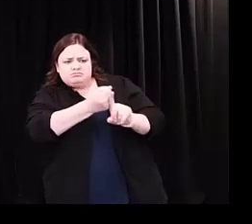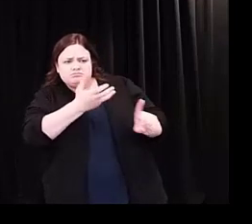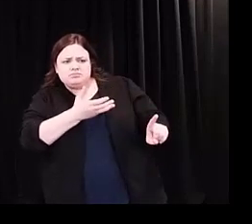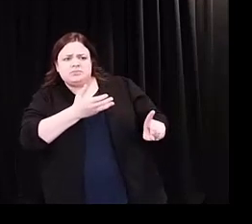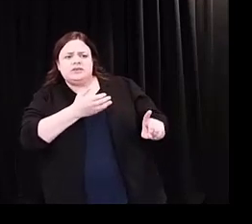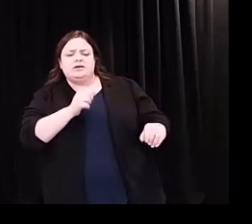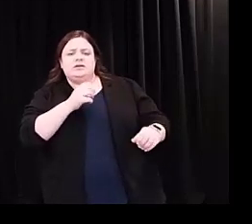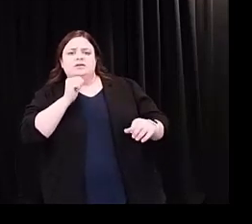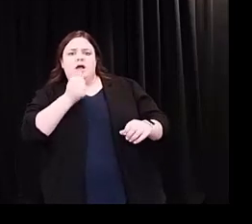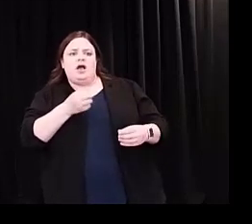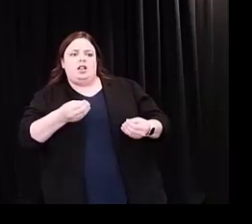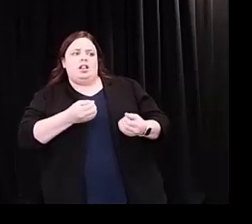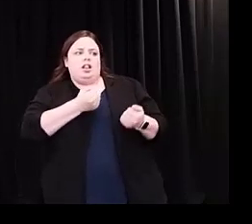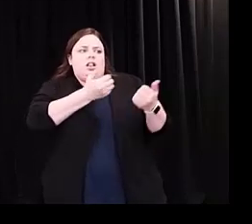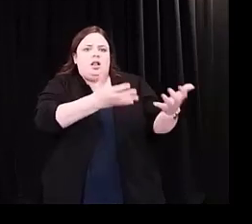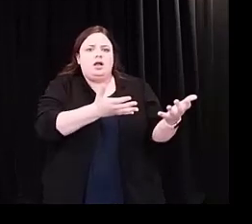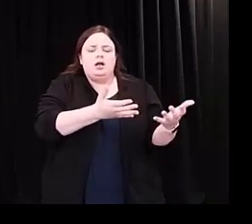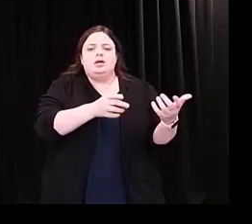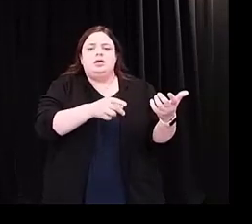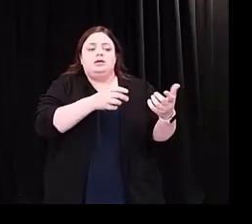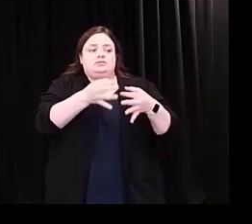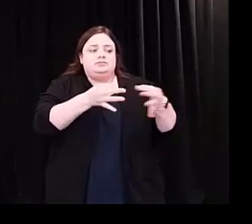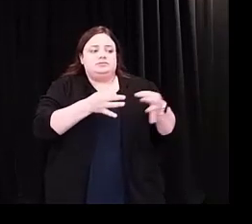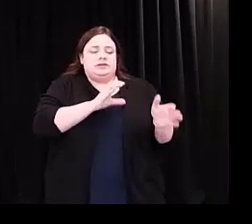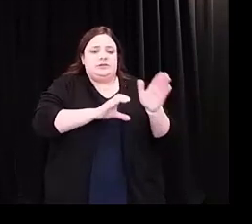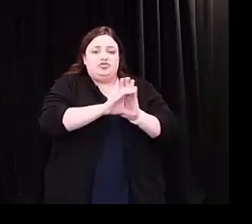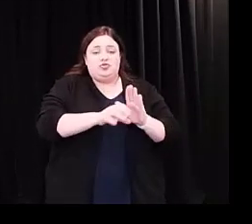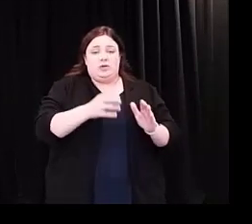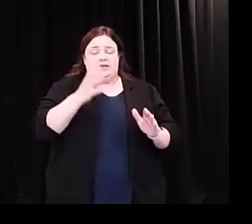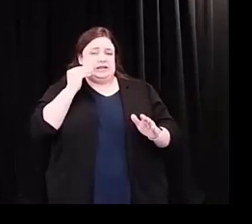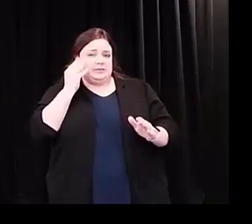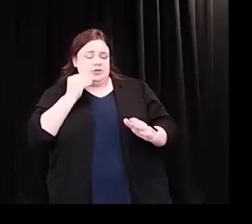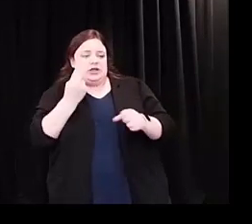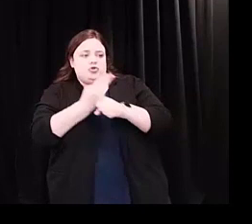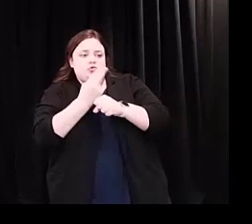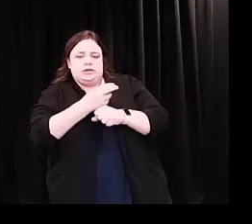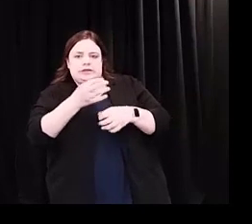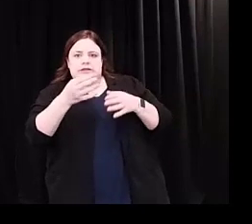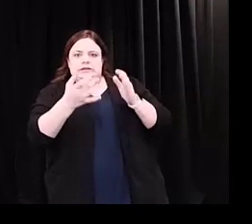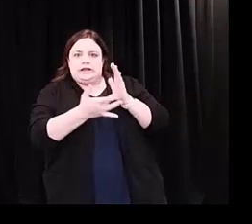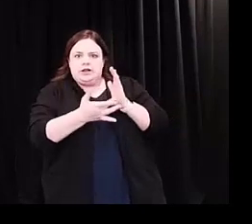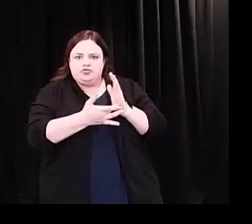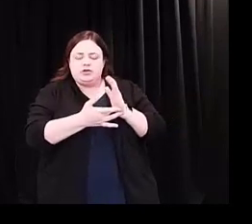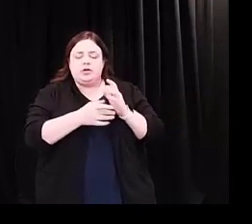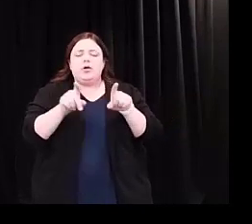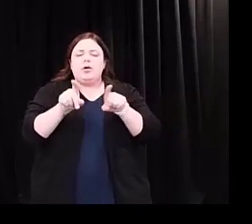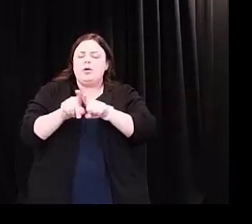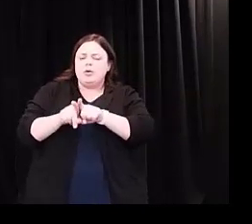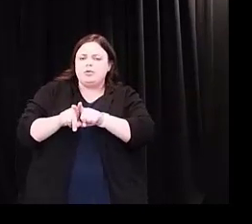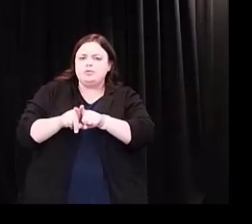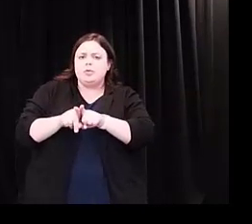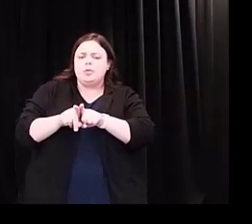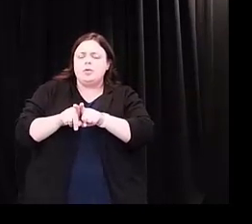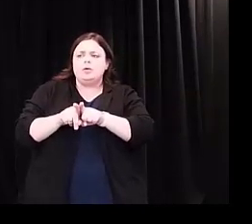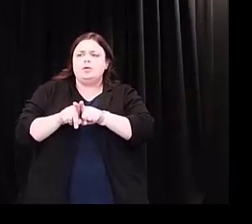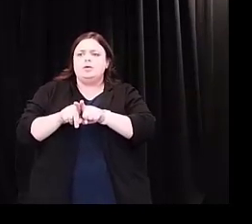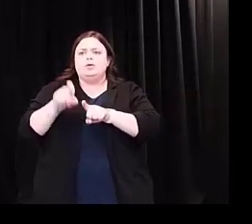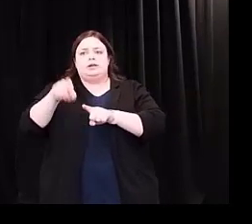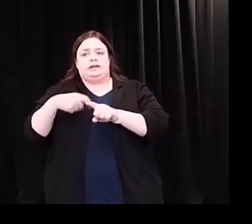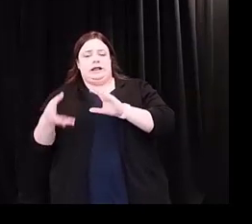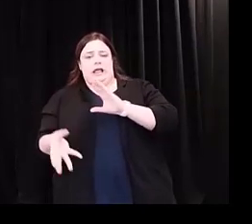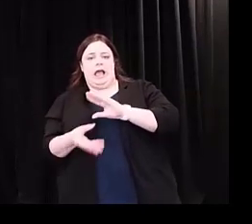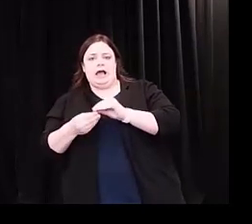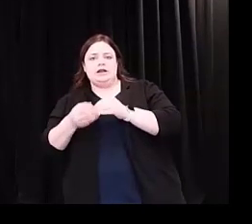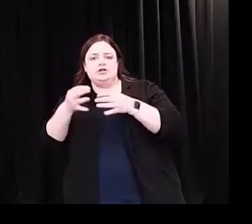to the person who is experiencing it and using that technology. Also, we need to add the